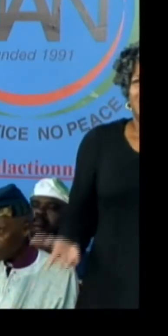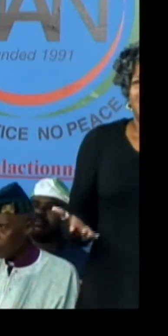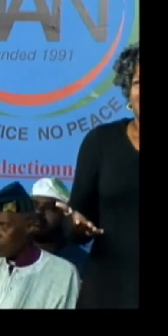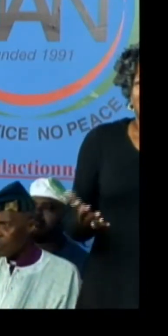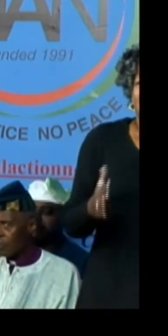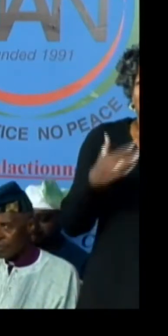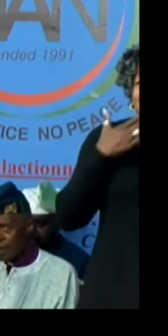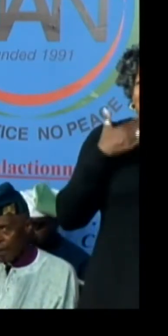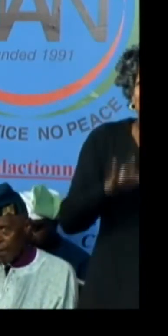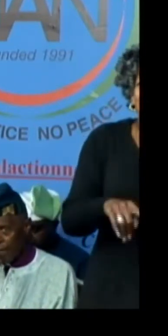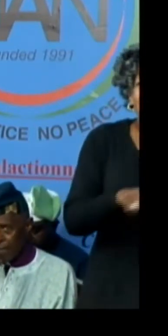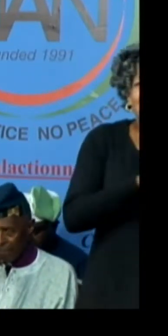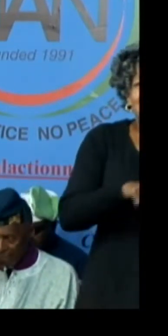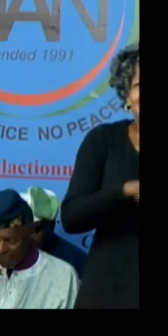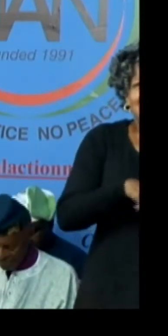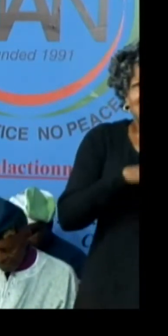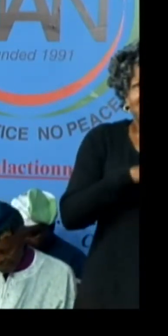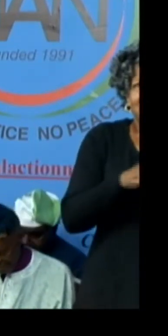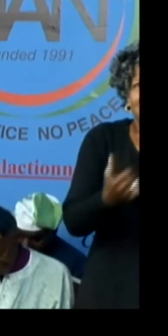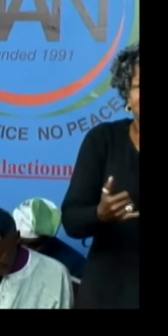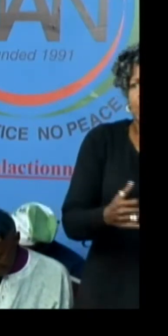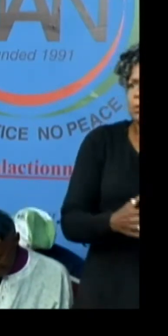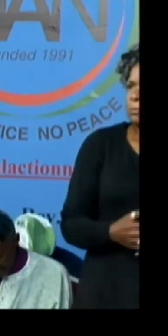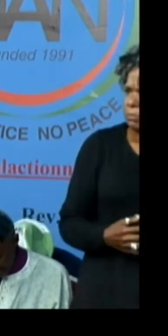Sad times. Can you imagine?